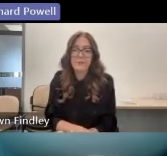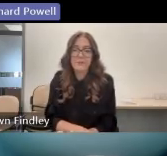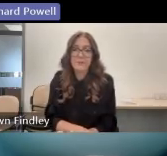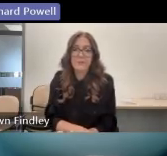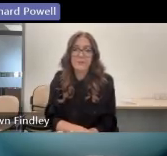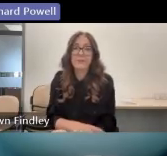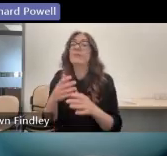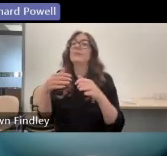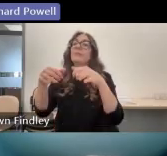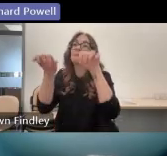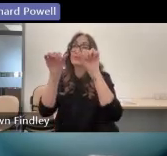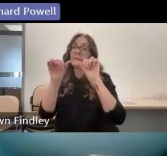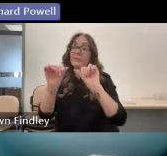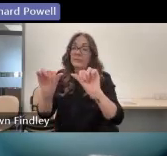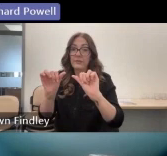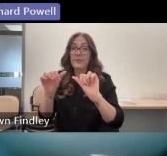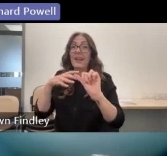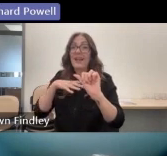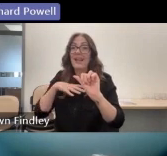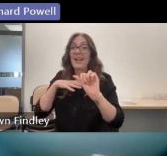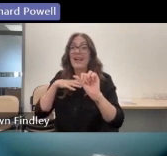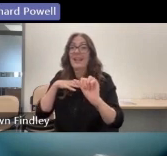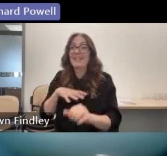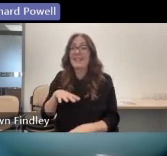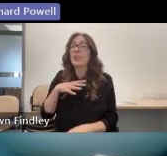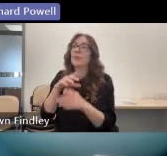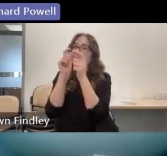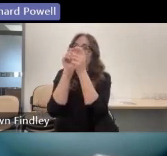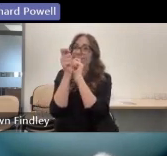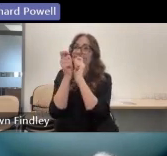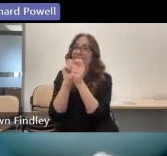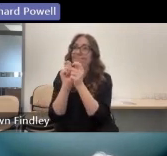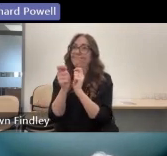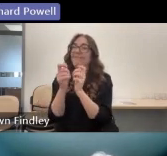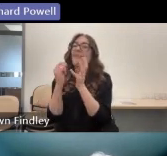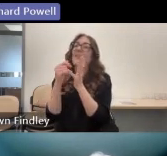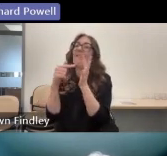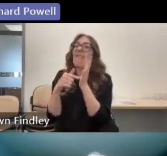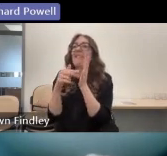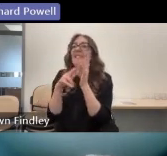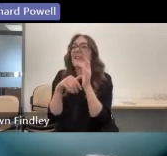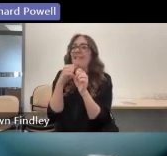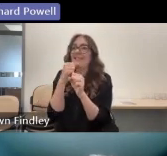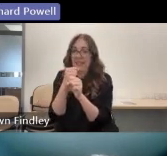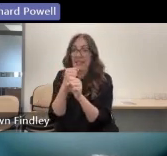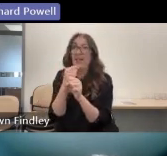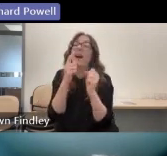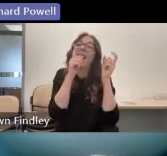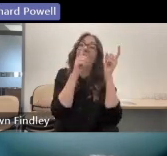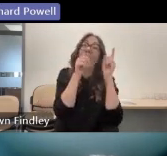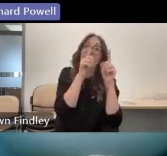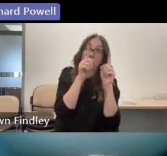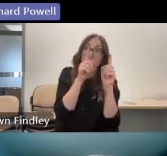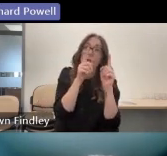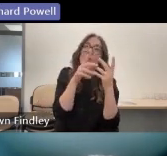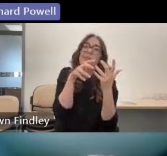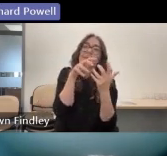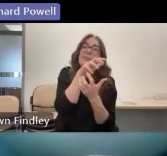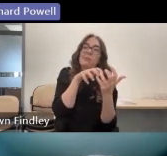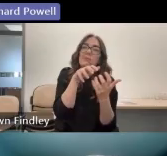next thing we've got to do is find the settings. One of the additional complications with Android is